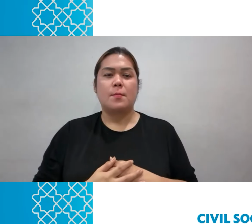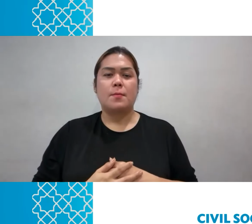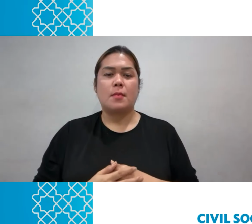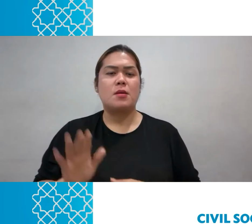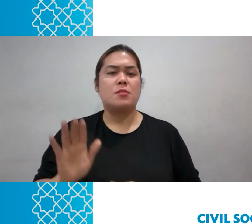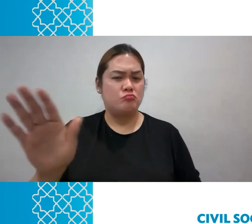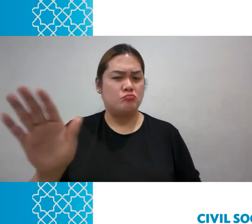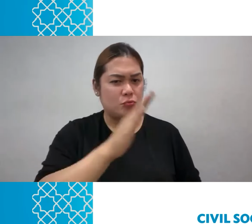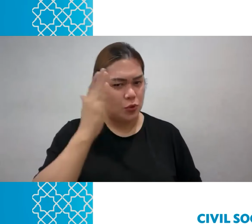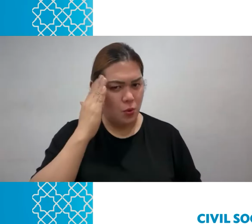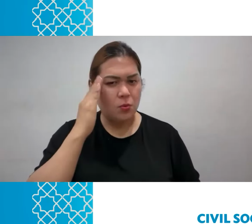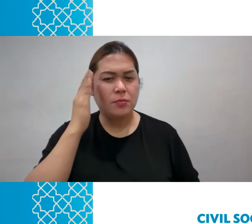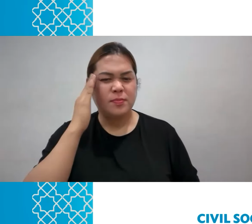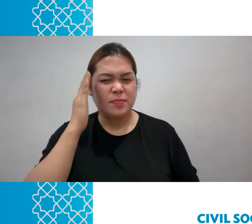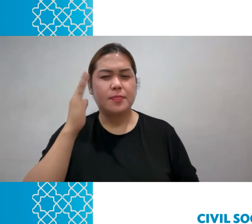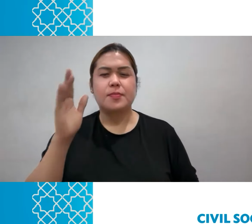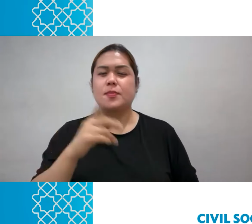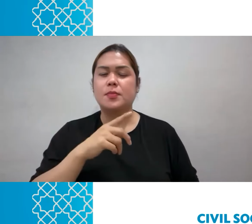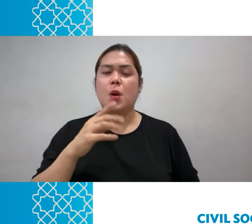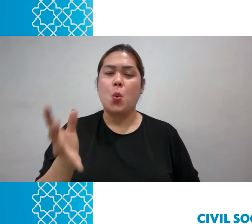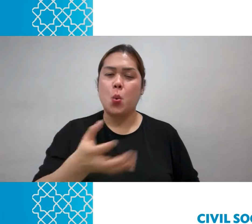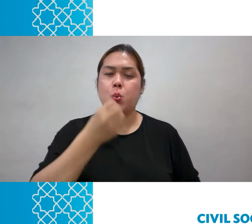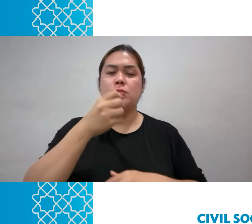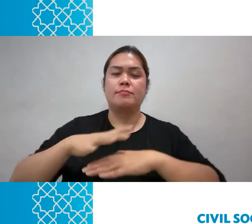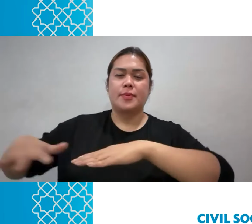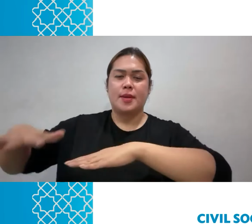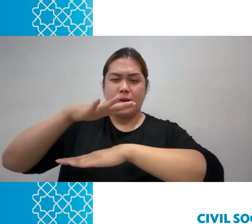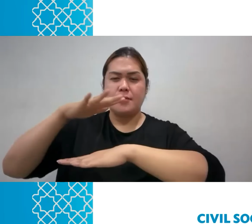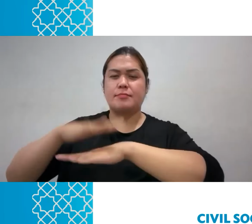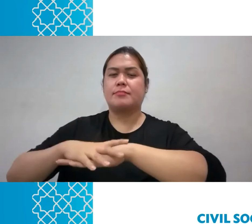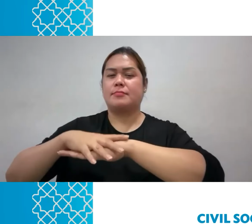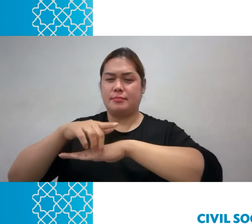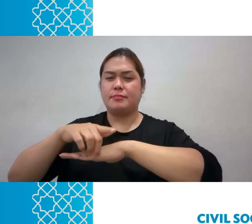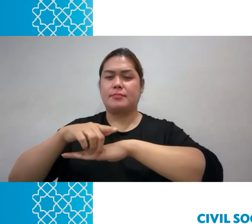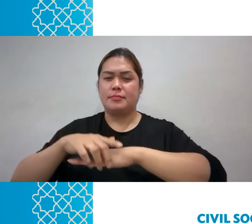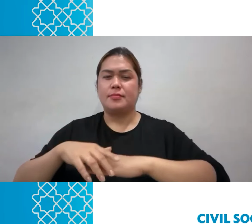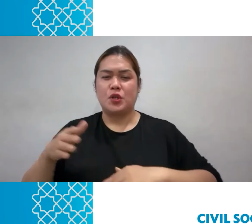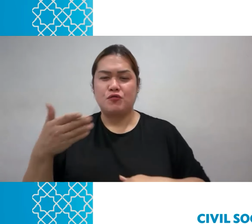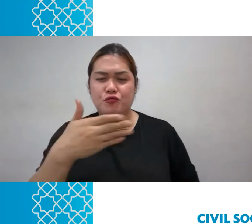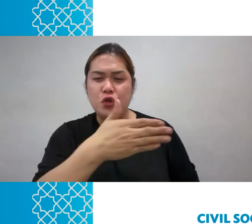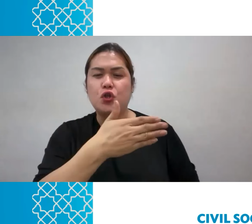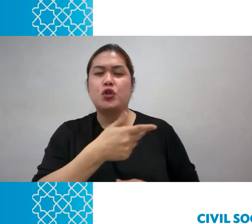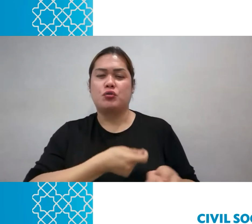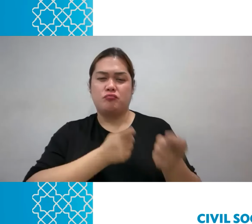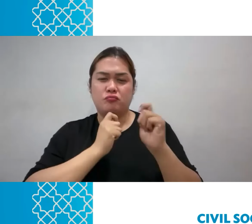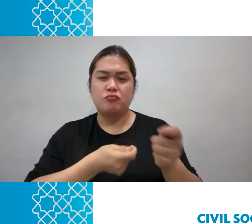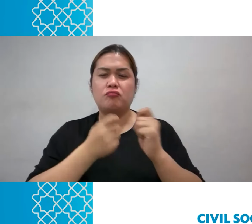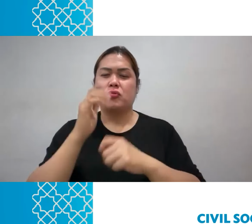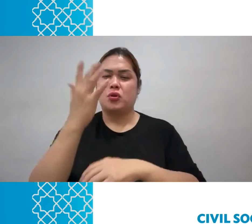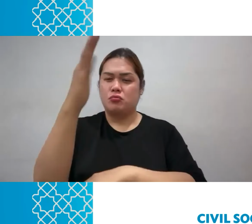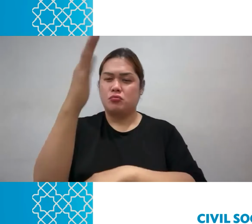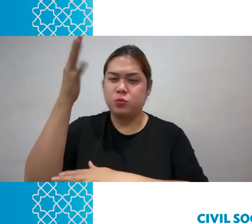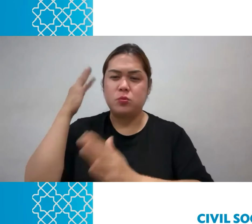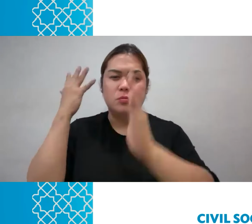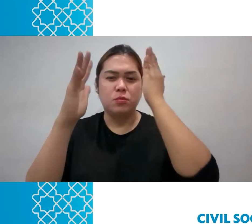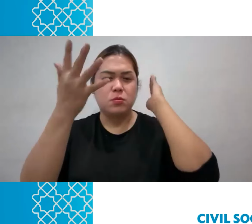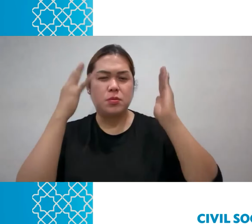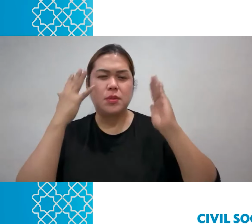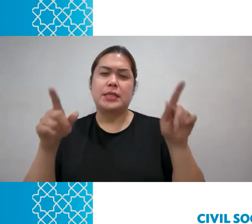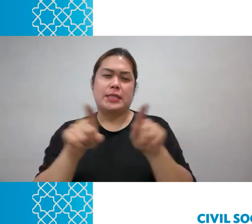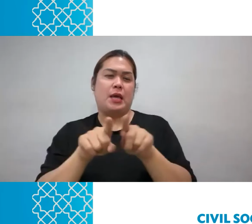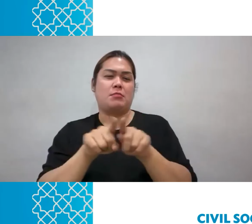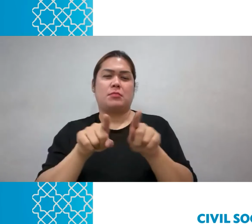using that land, that forestry, fisheries sector, it's the same. So you have, I think, a